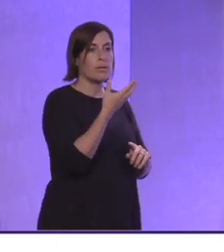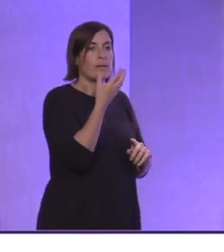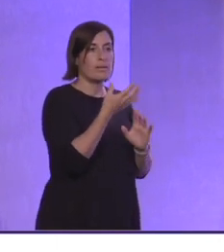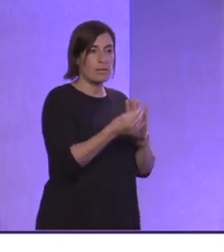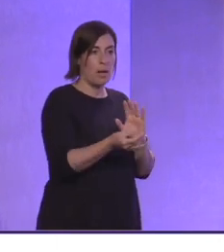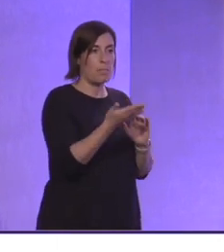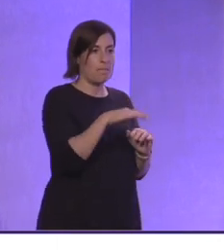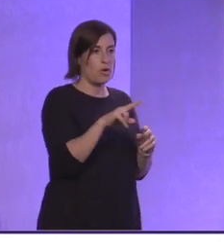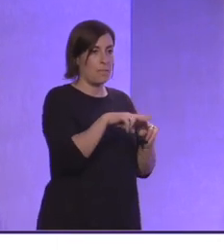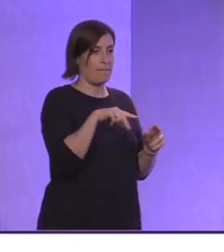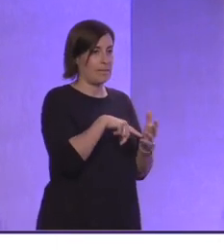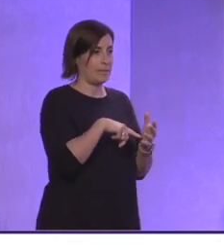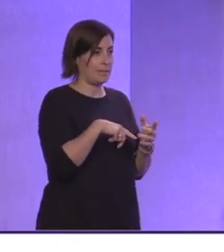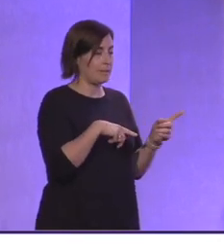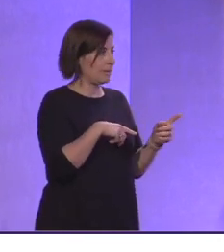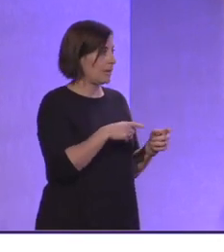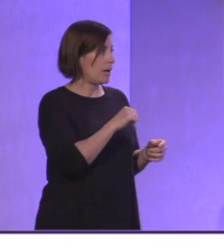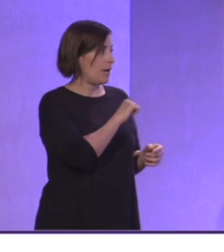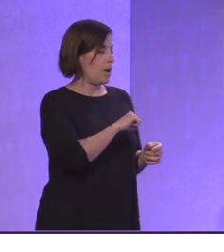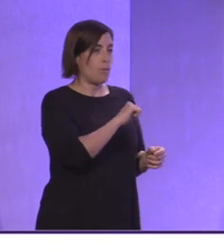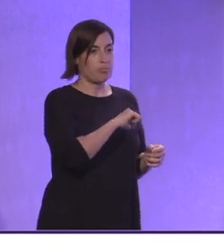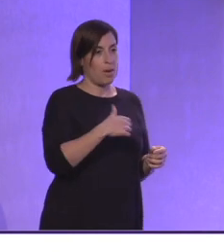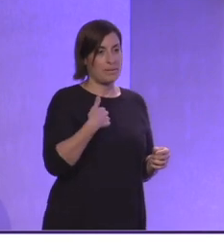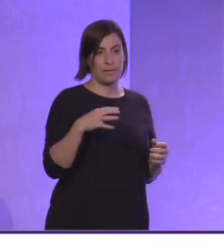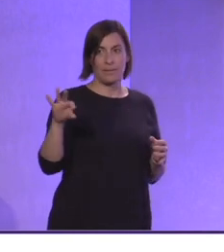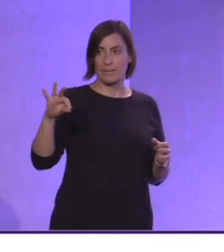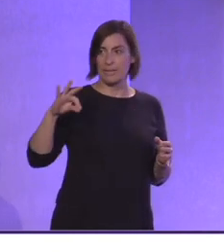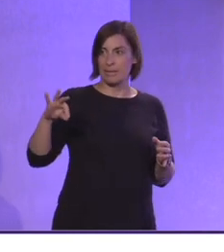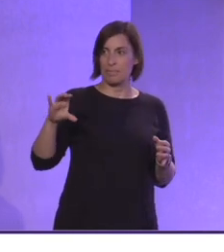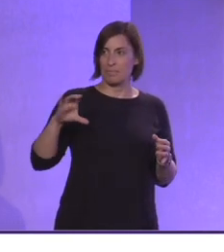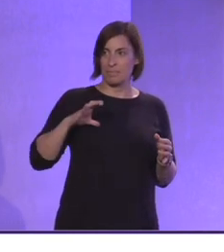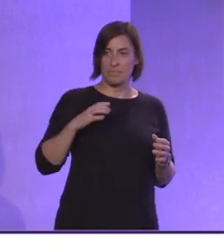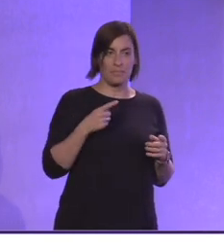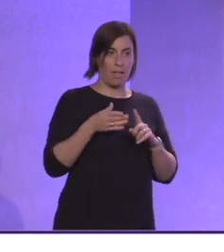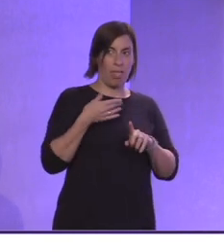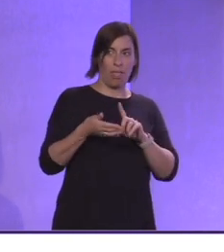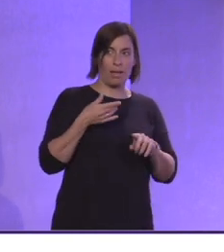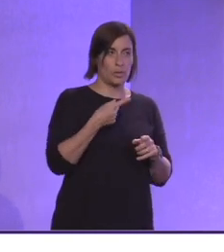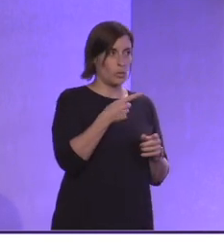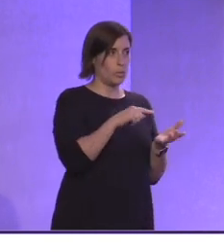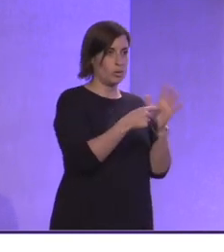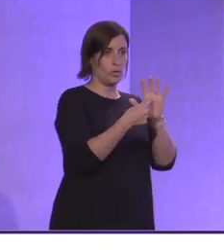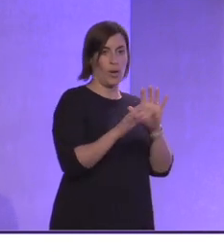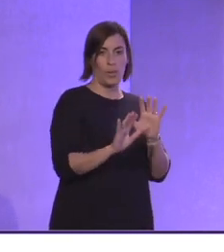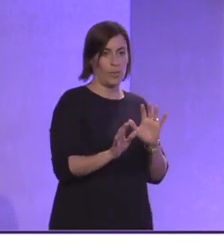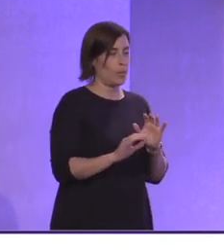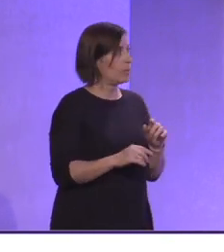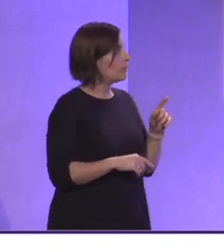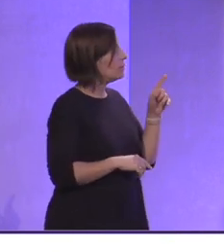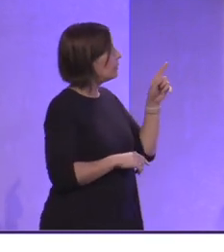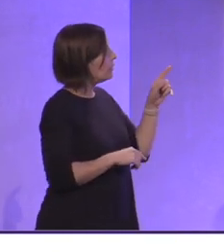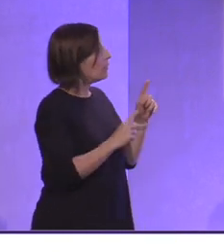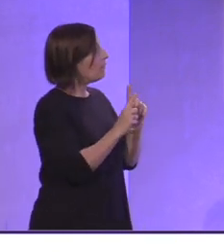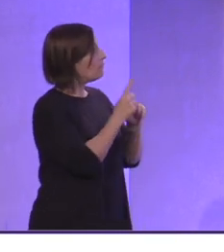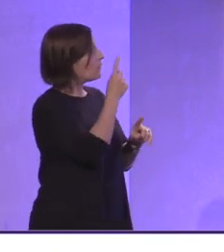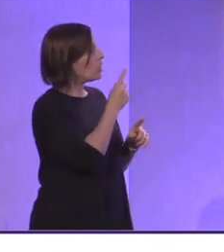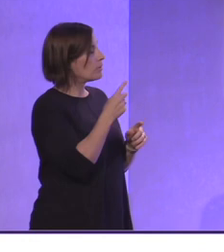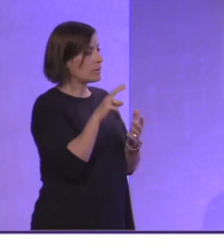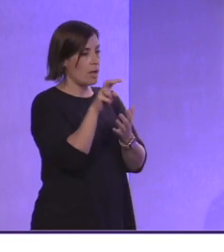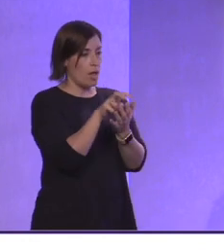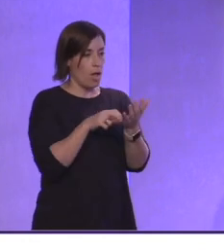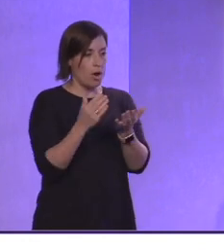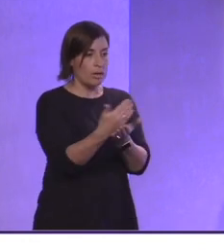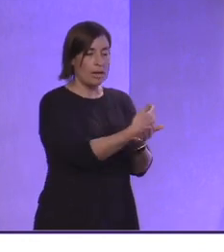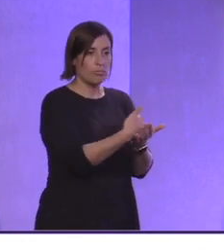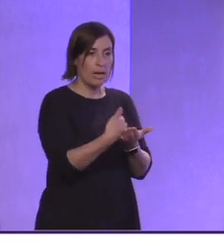the FT, and I promise you, no one's paid me for it. So the first capability is log aggregation. For this,